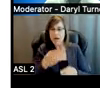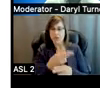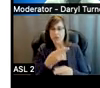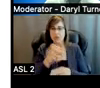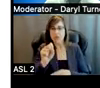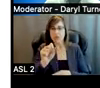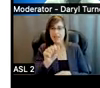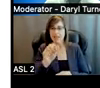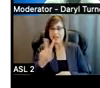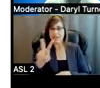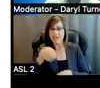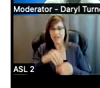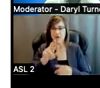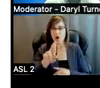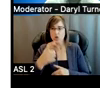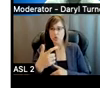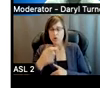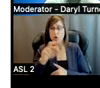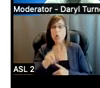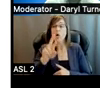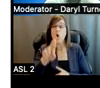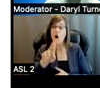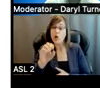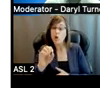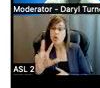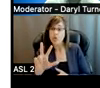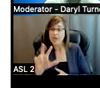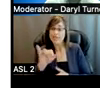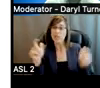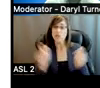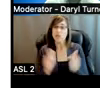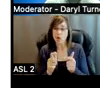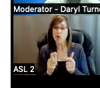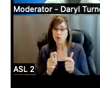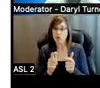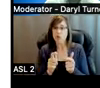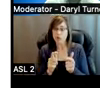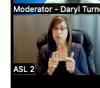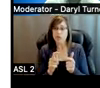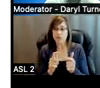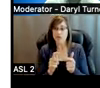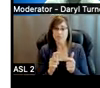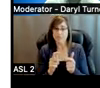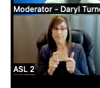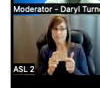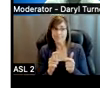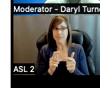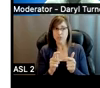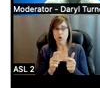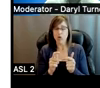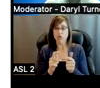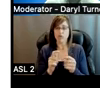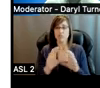SABV in R21 or even RO3 grants, which are even smaller than R21. So all the